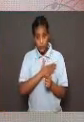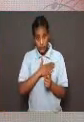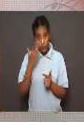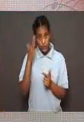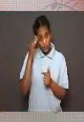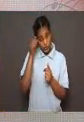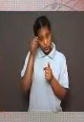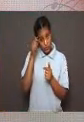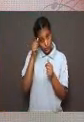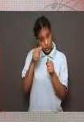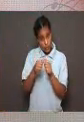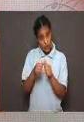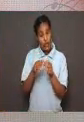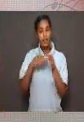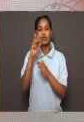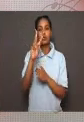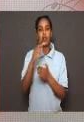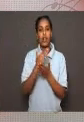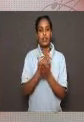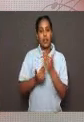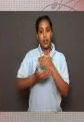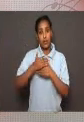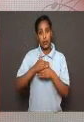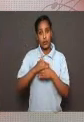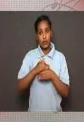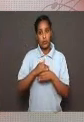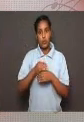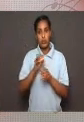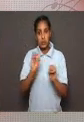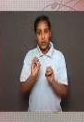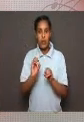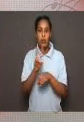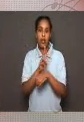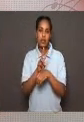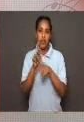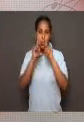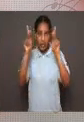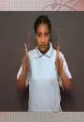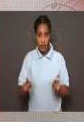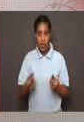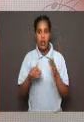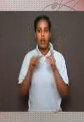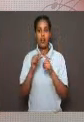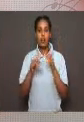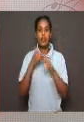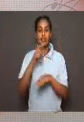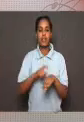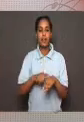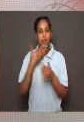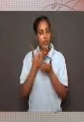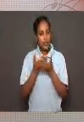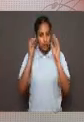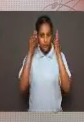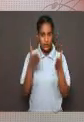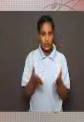note that the next two lessons will be covered without a plasma. Until